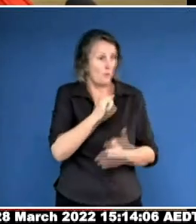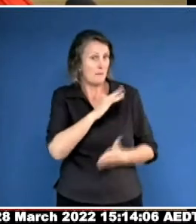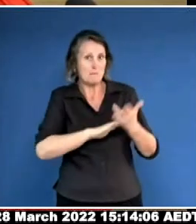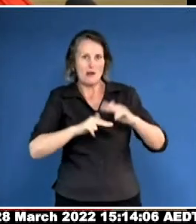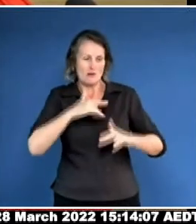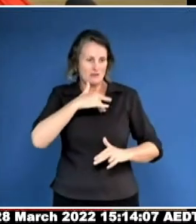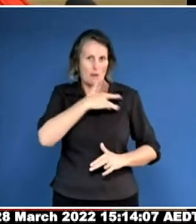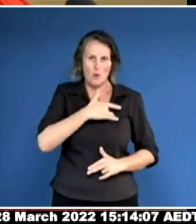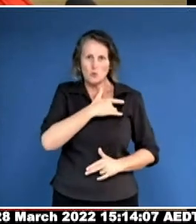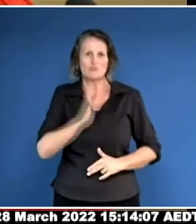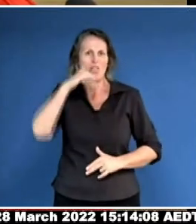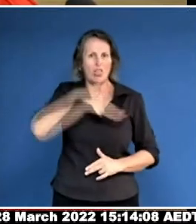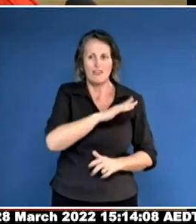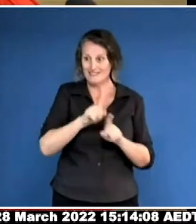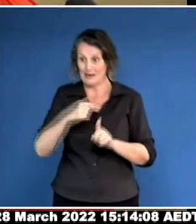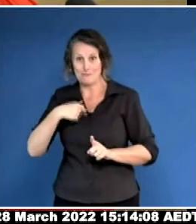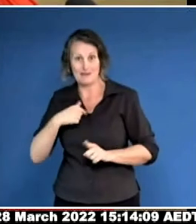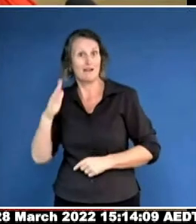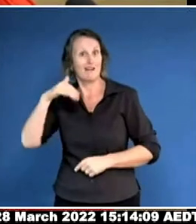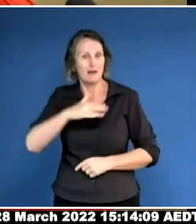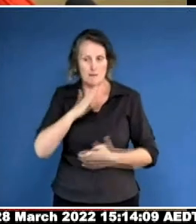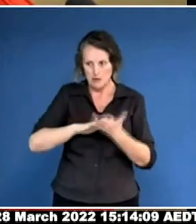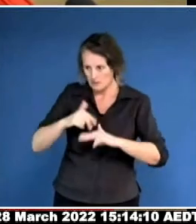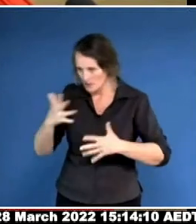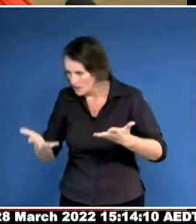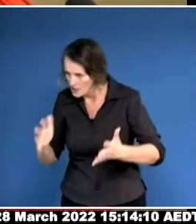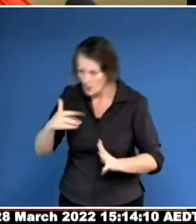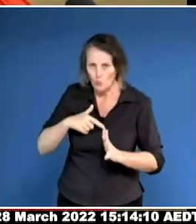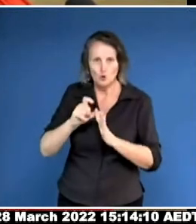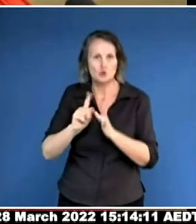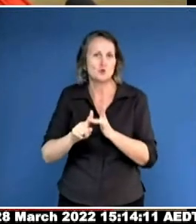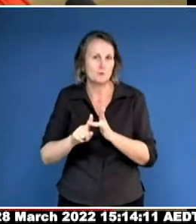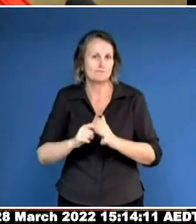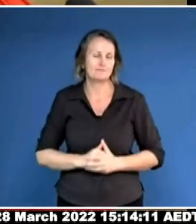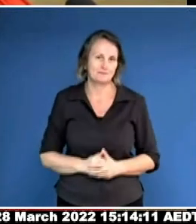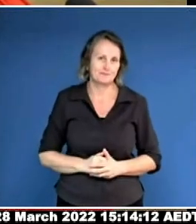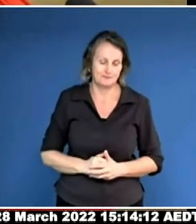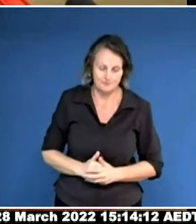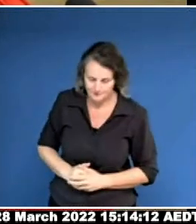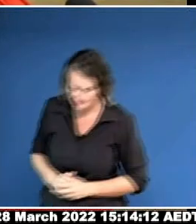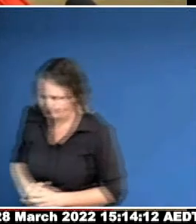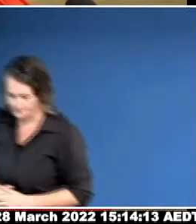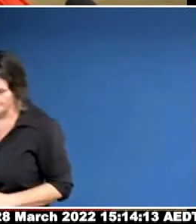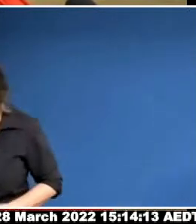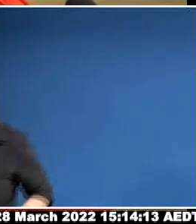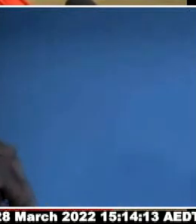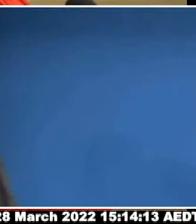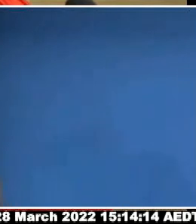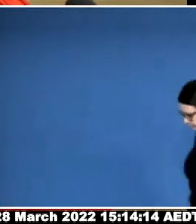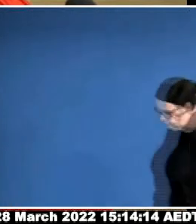was experiencing. The service systems at the time were quite negative about my condition and